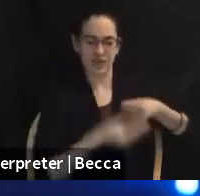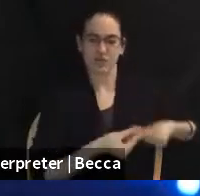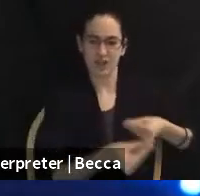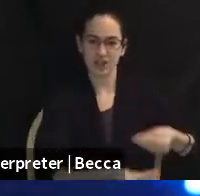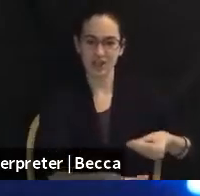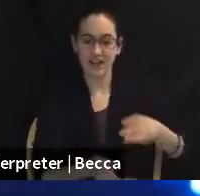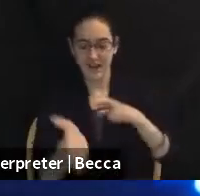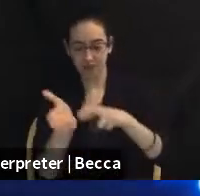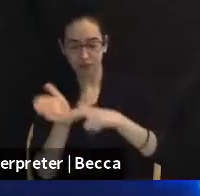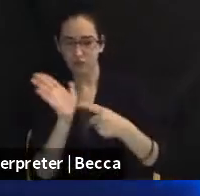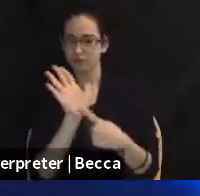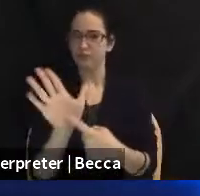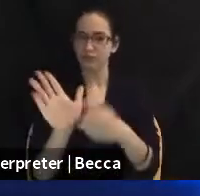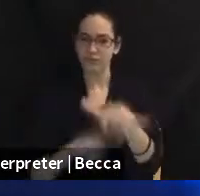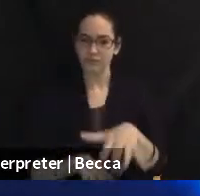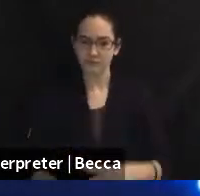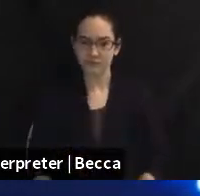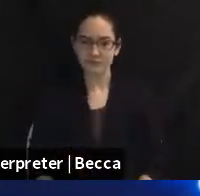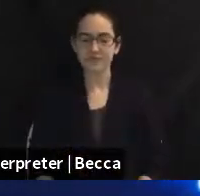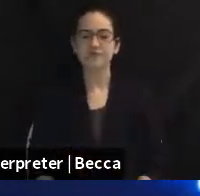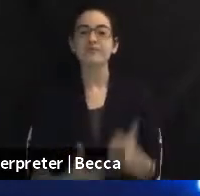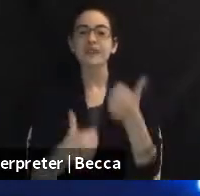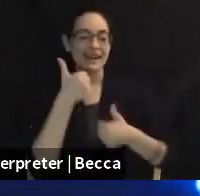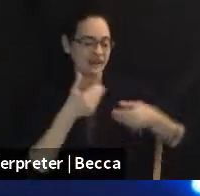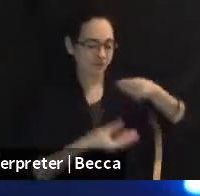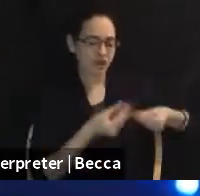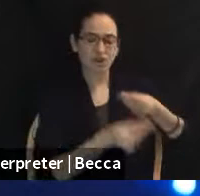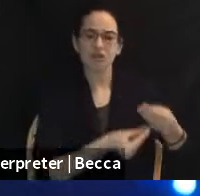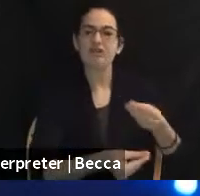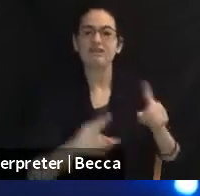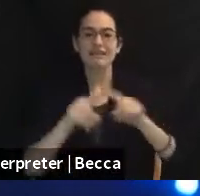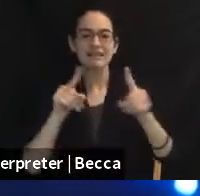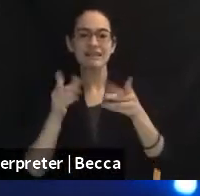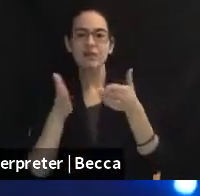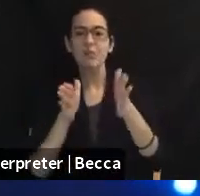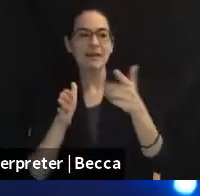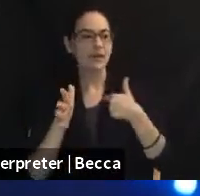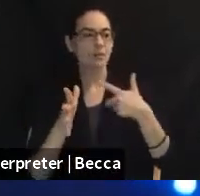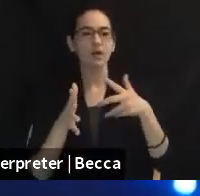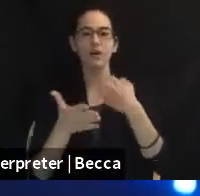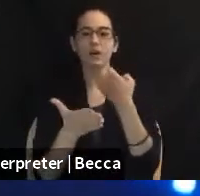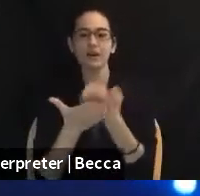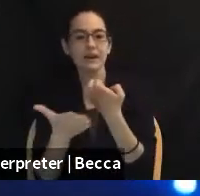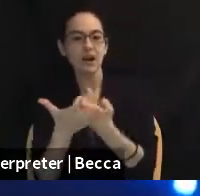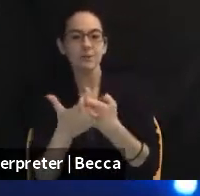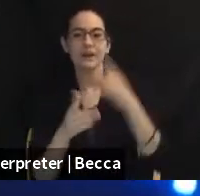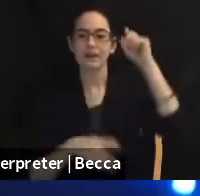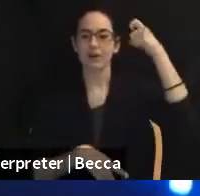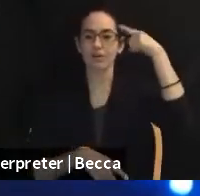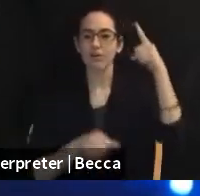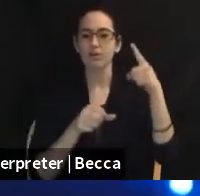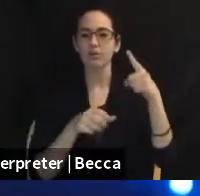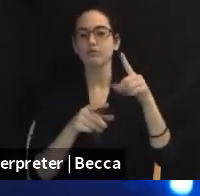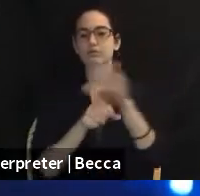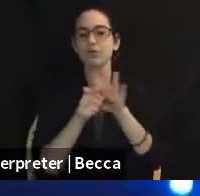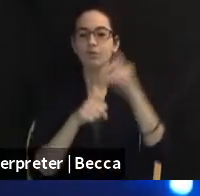really showing that. And every generation has a different way they want our country and local community to function. And our younger generations